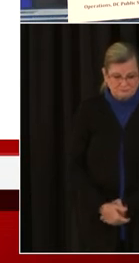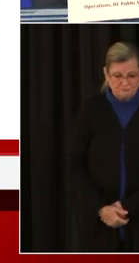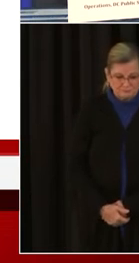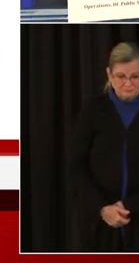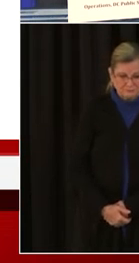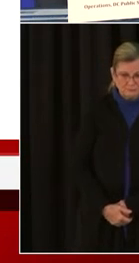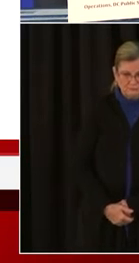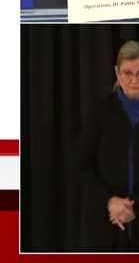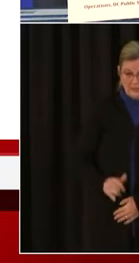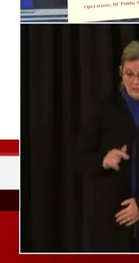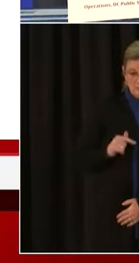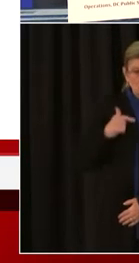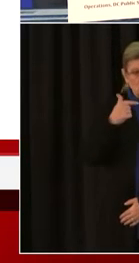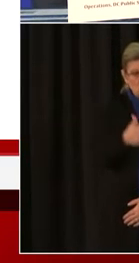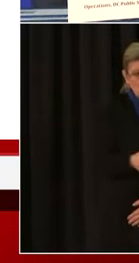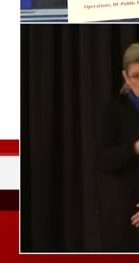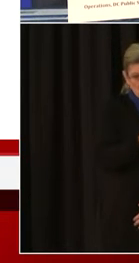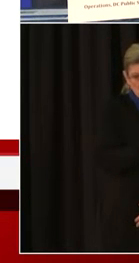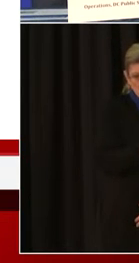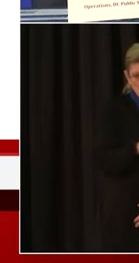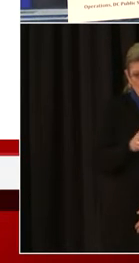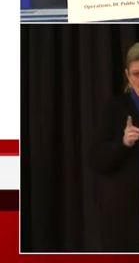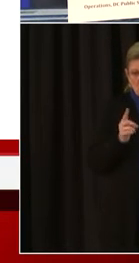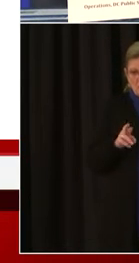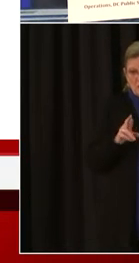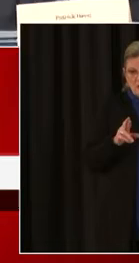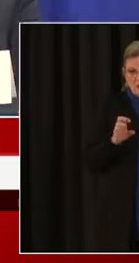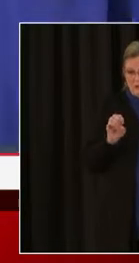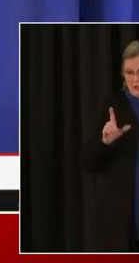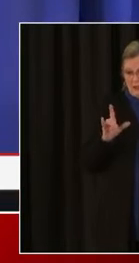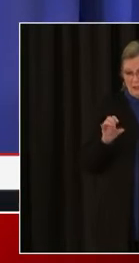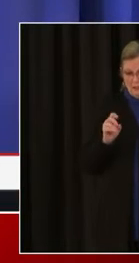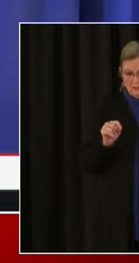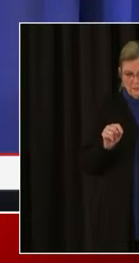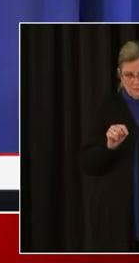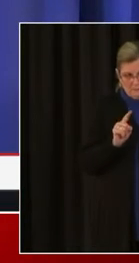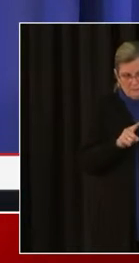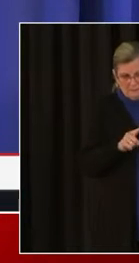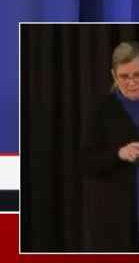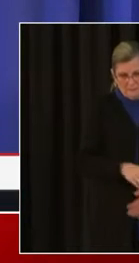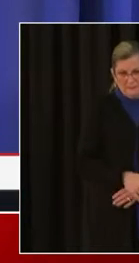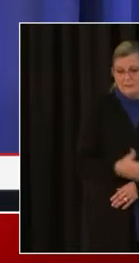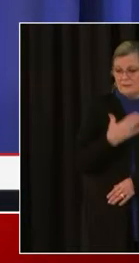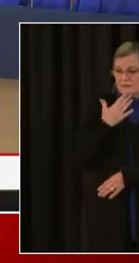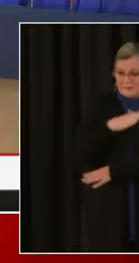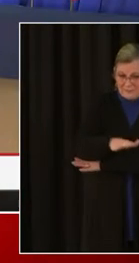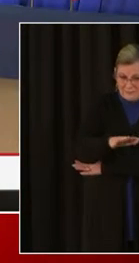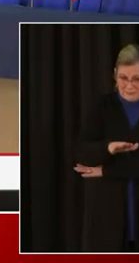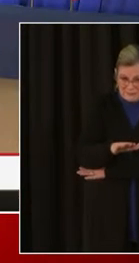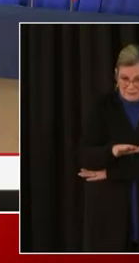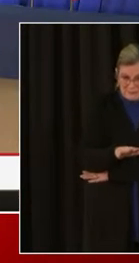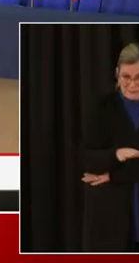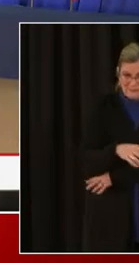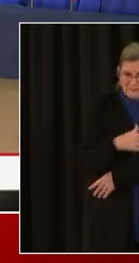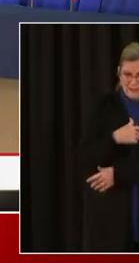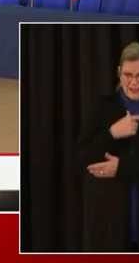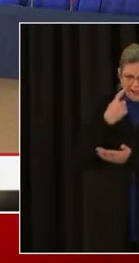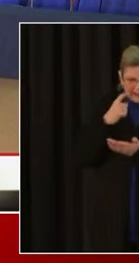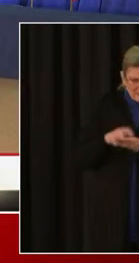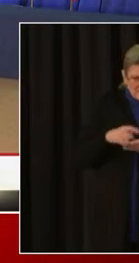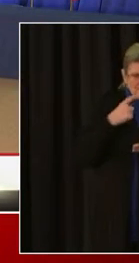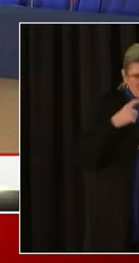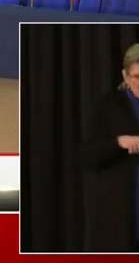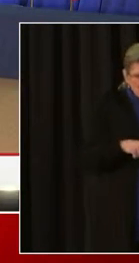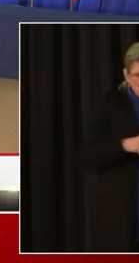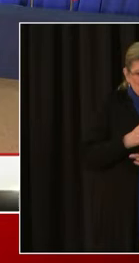So now I'm going to turn over to my partner, Dr. Elliott. Good afternoon. We realize that in